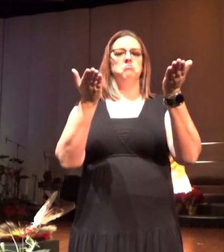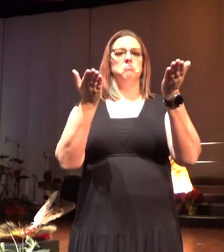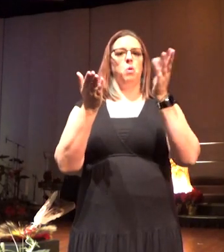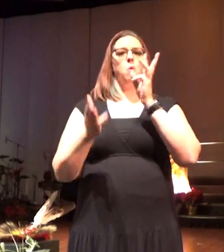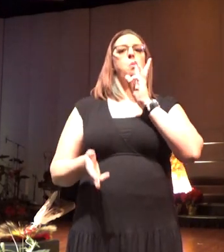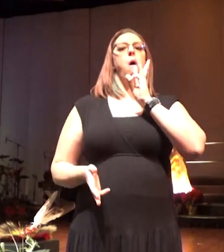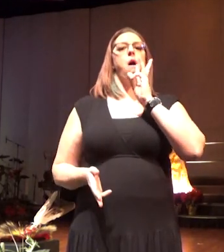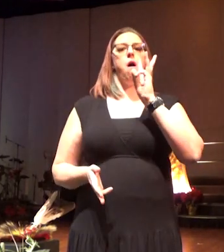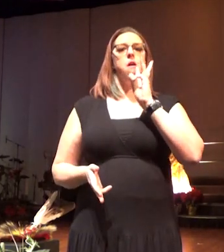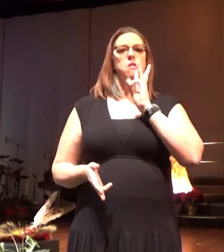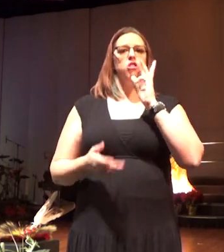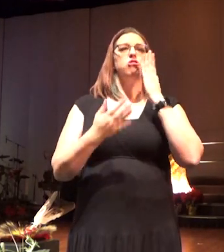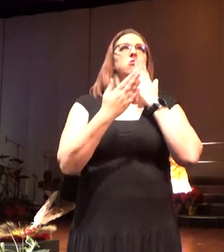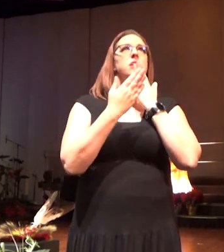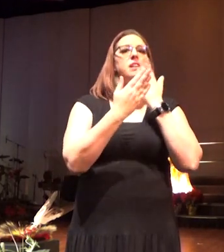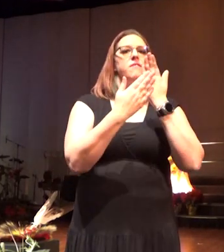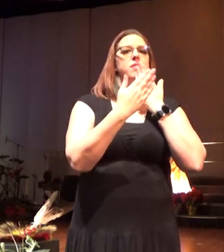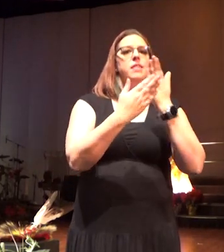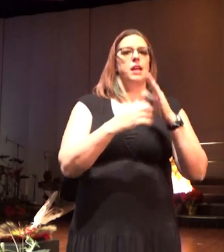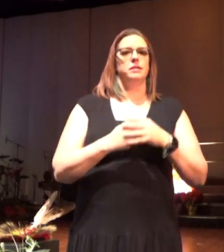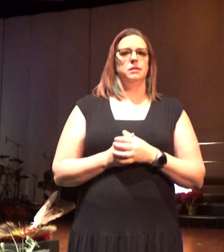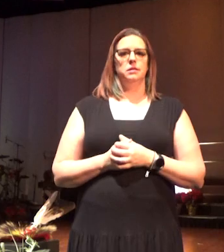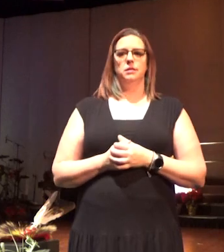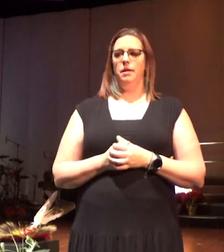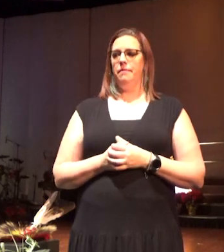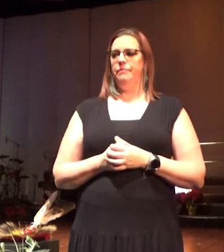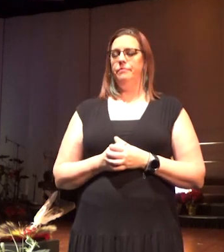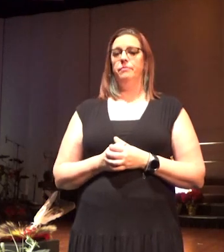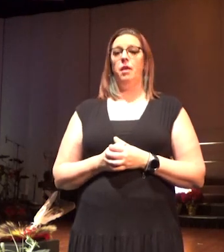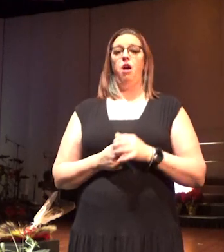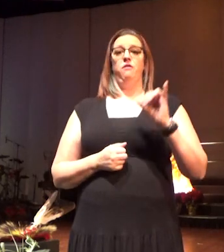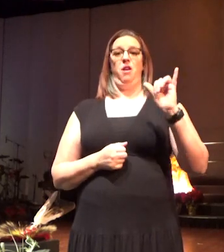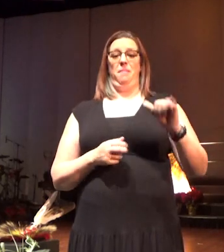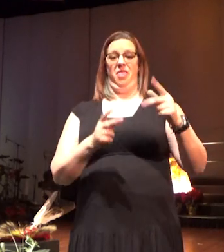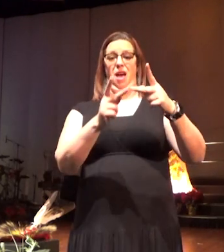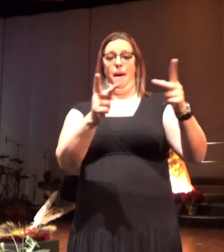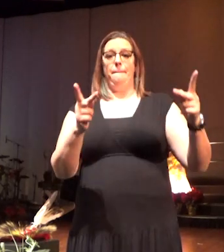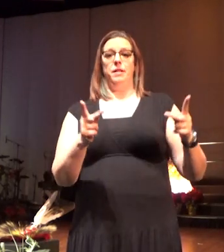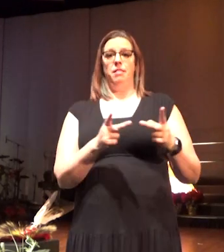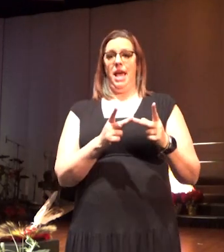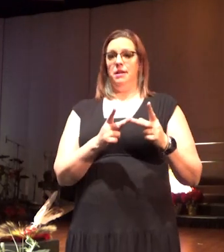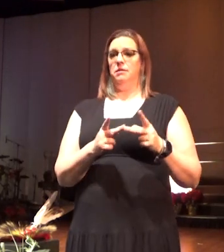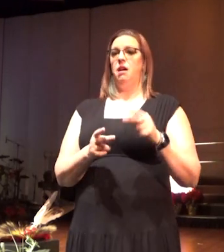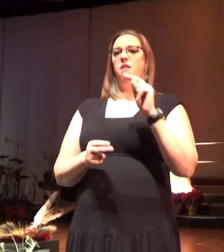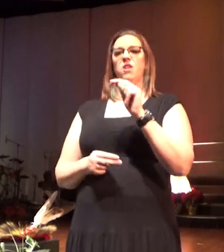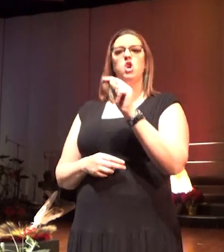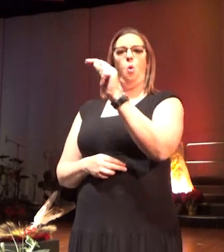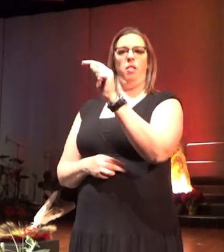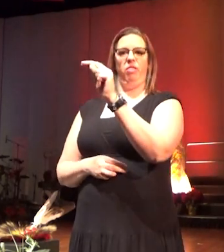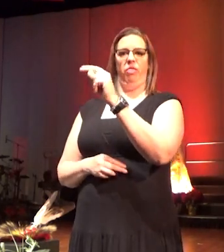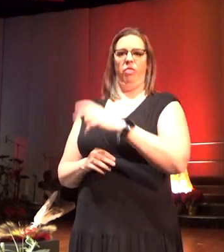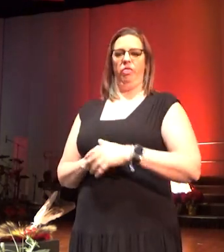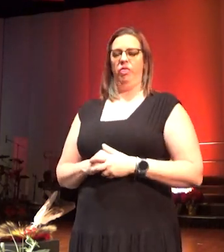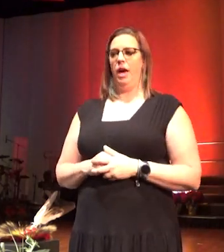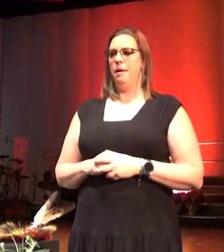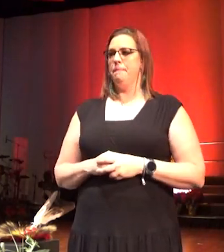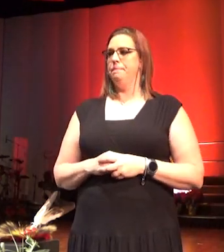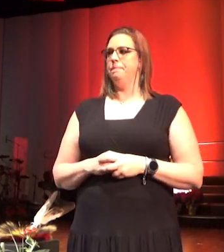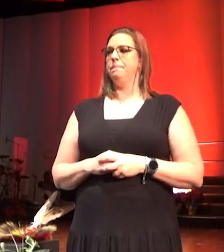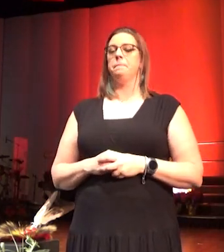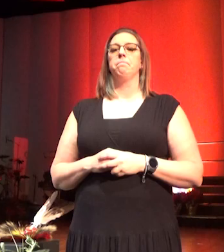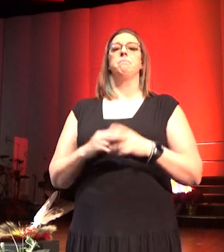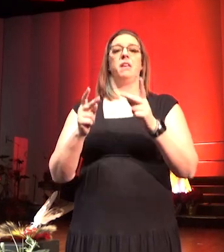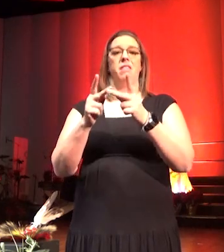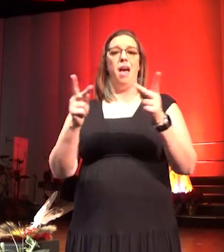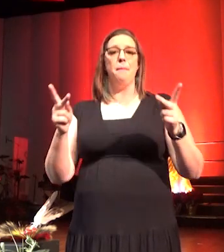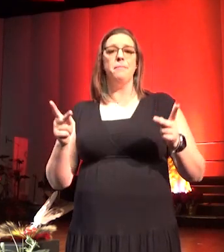water, giving thanks. And from that place of the great north, that